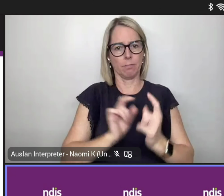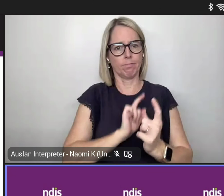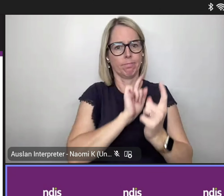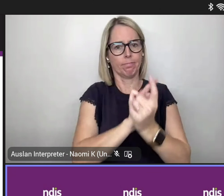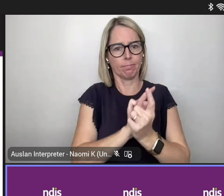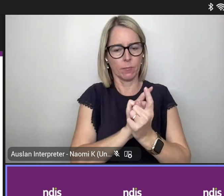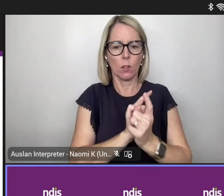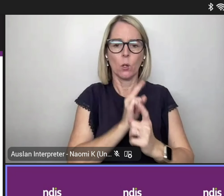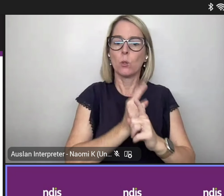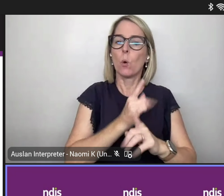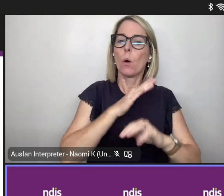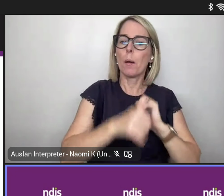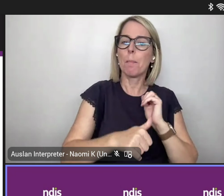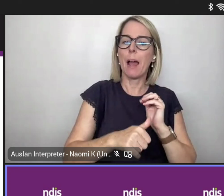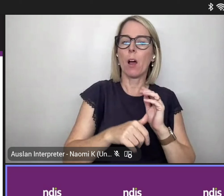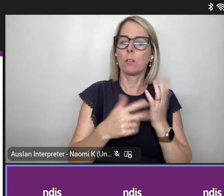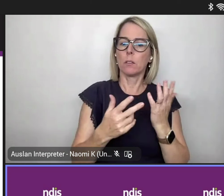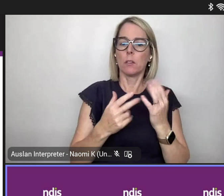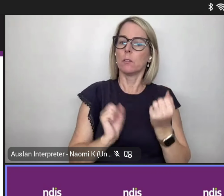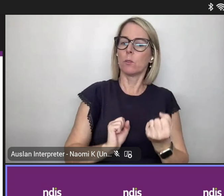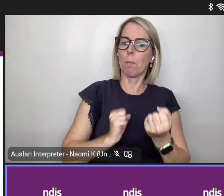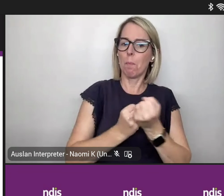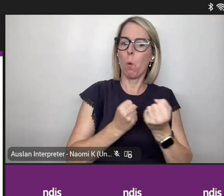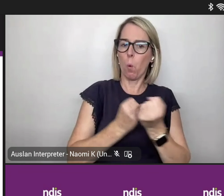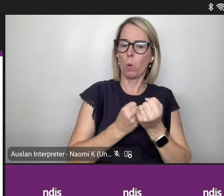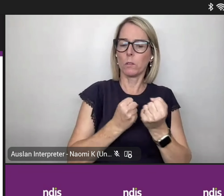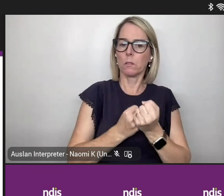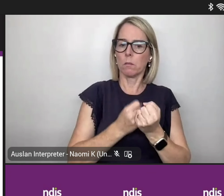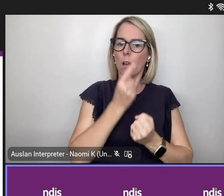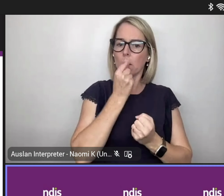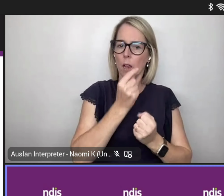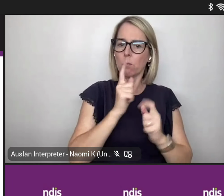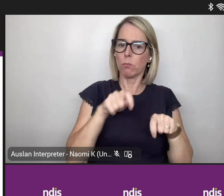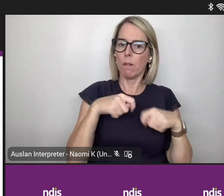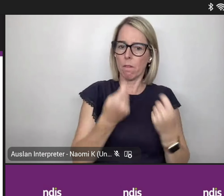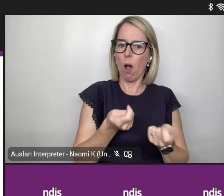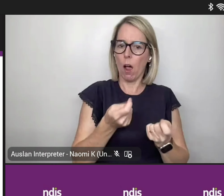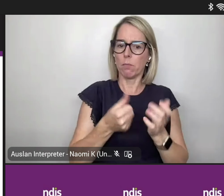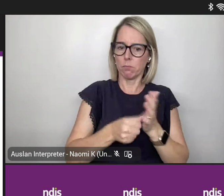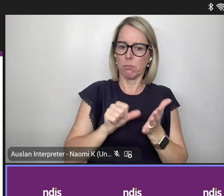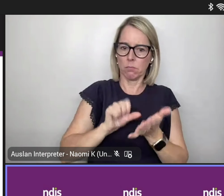supports that relate to Oscar's physical and neurological impairments.